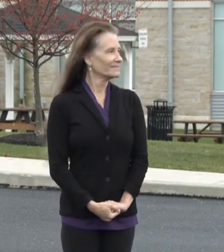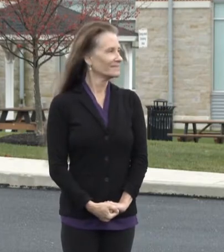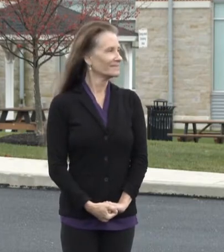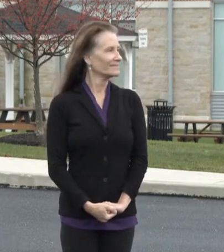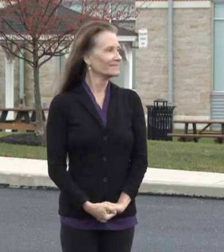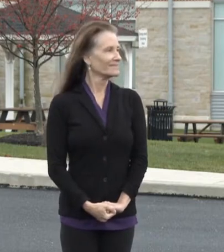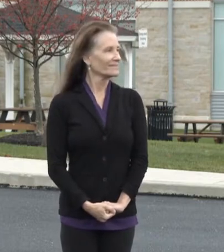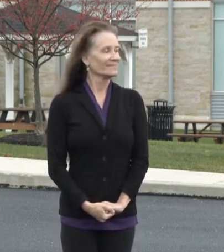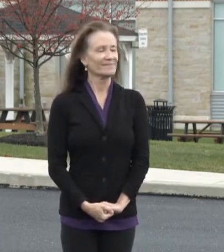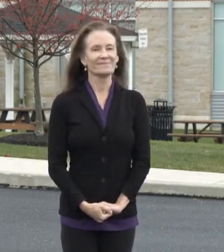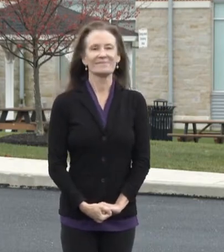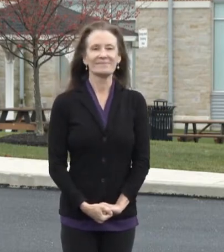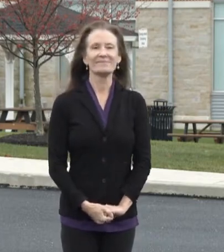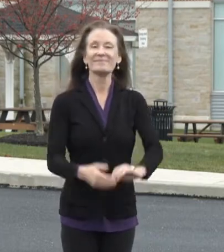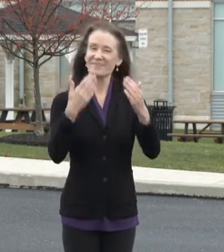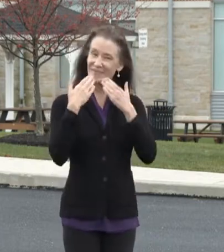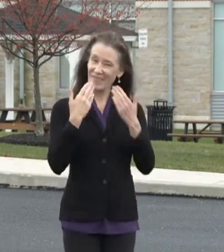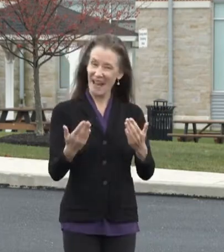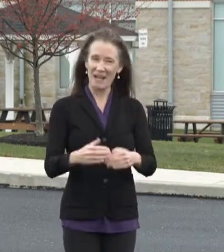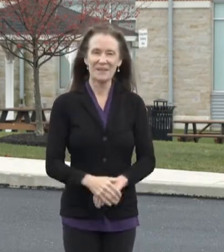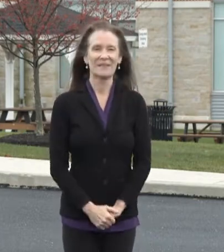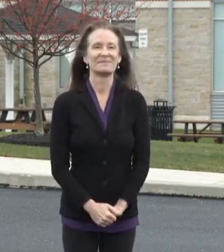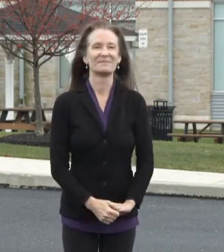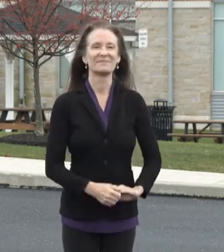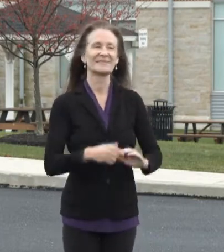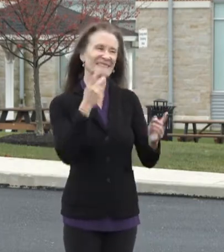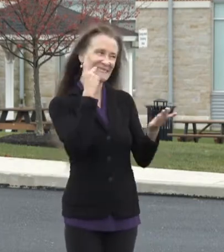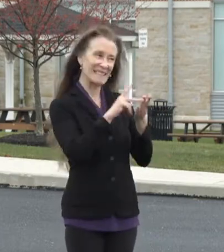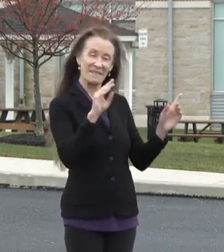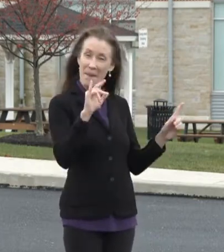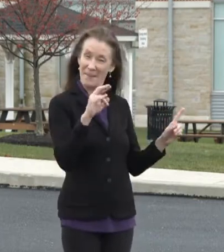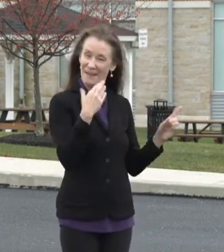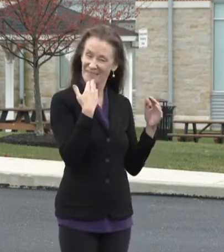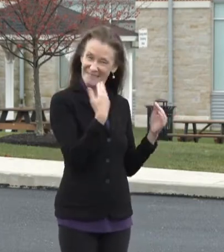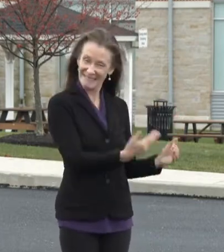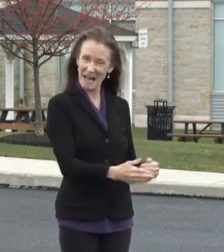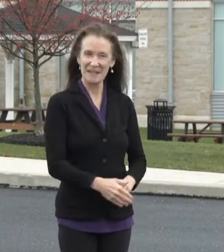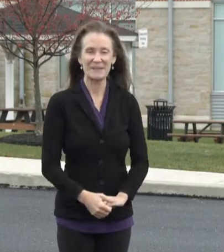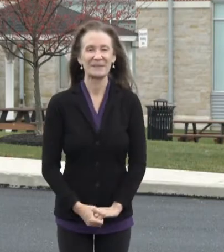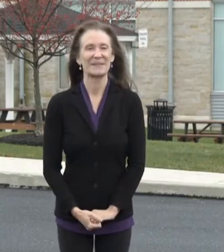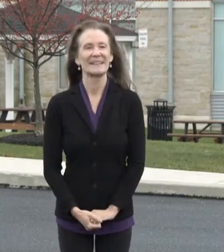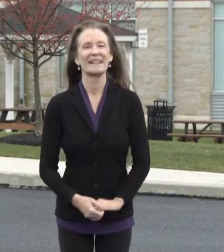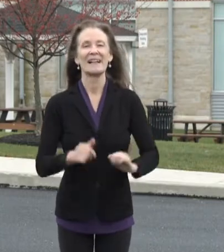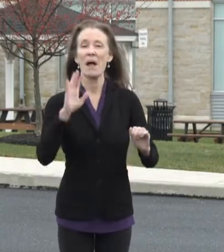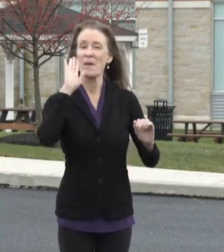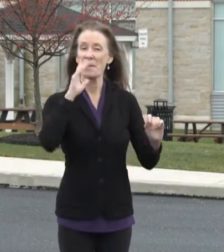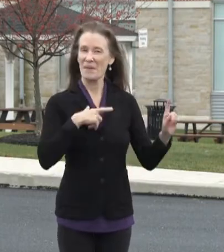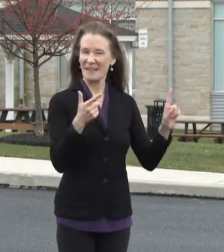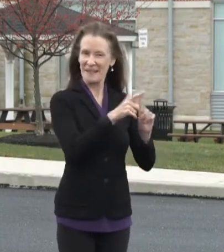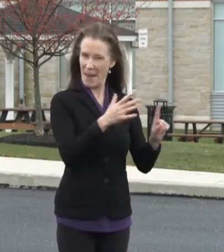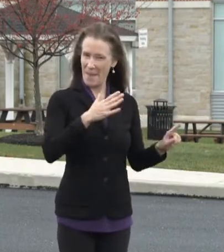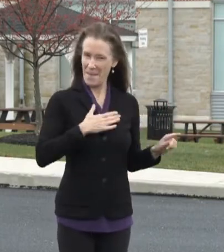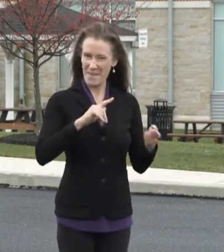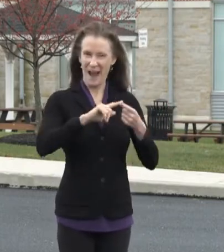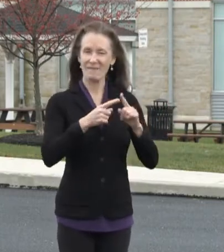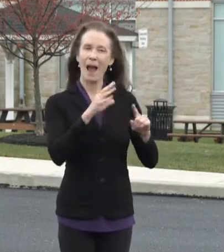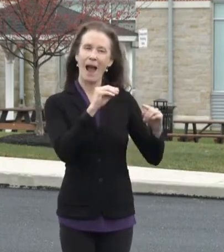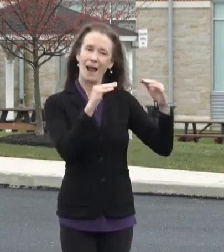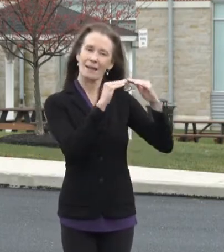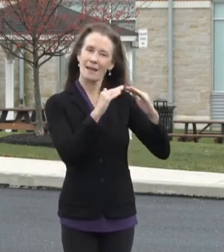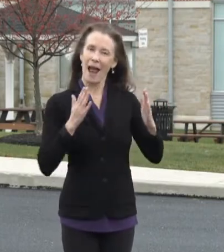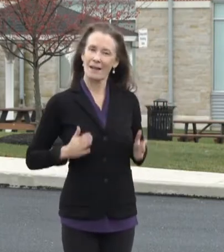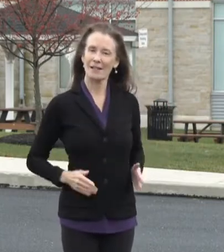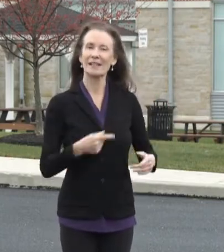Thank you, Secretary Miller. And now we will turn things over to my friend and colleague, Secretary of